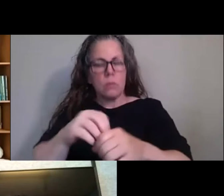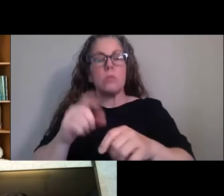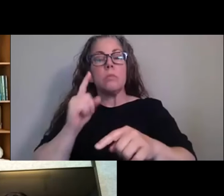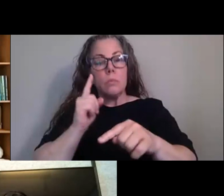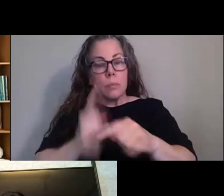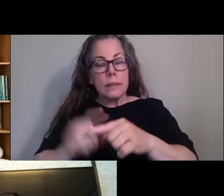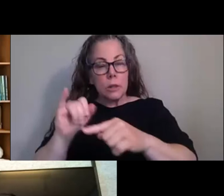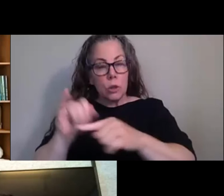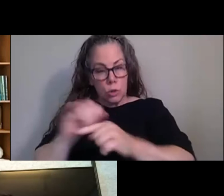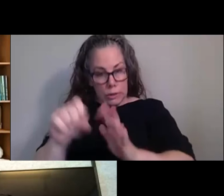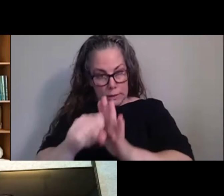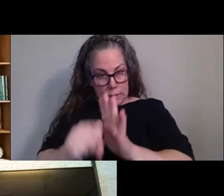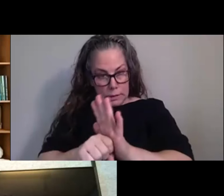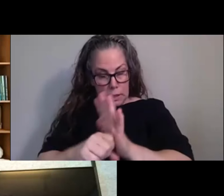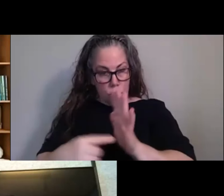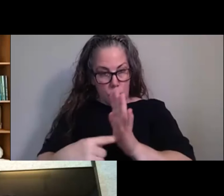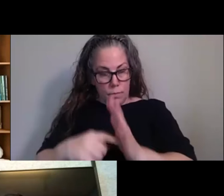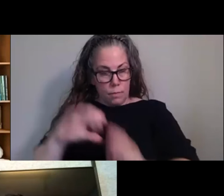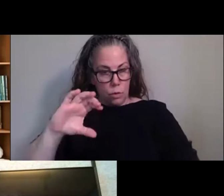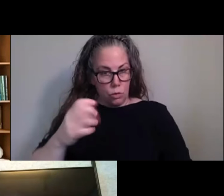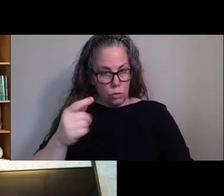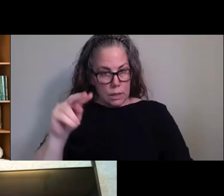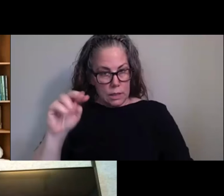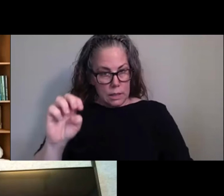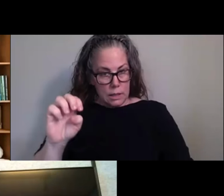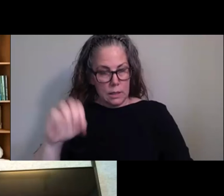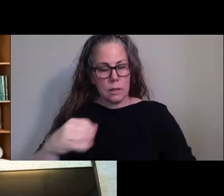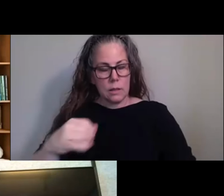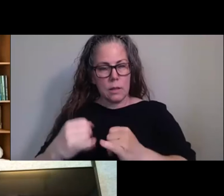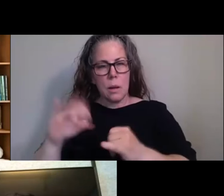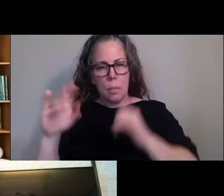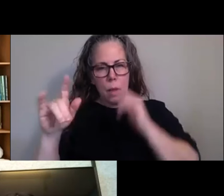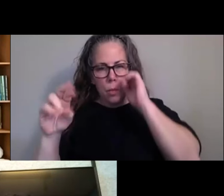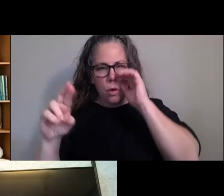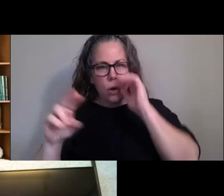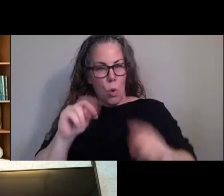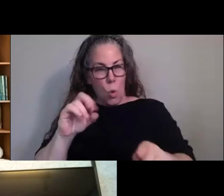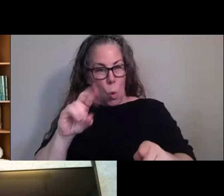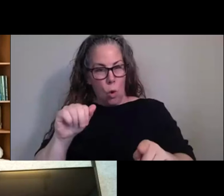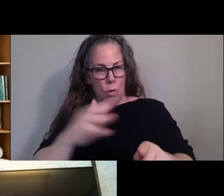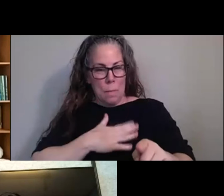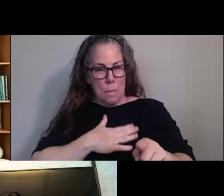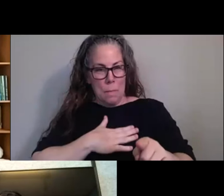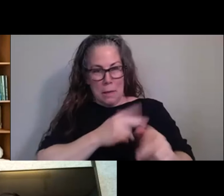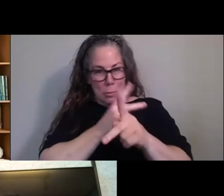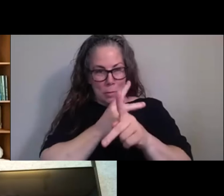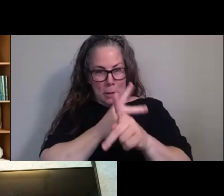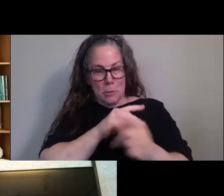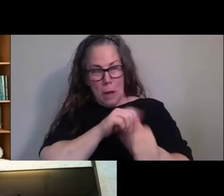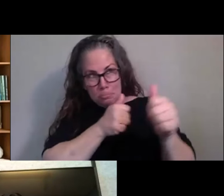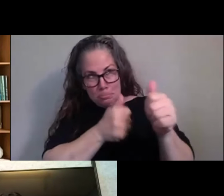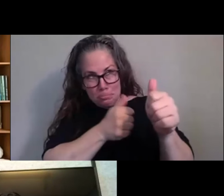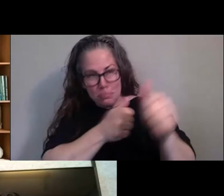for State Rep Christine Barber, where Nora was my supervisor and I learned everything I know from her for